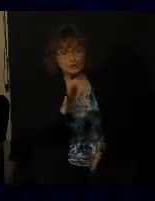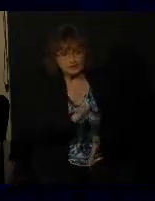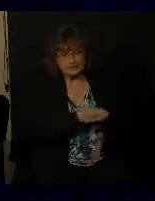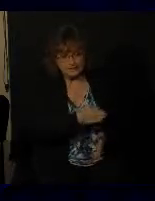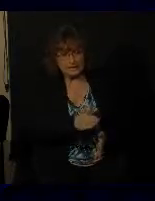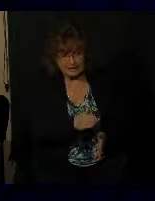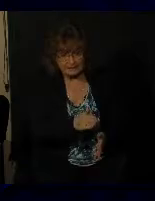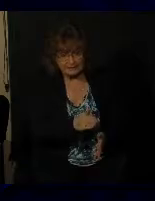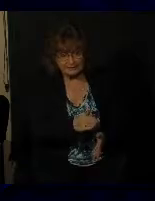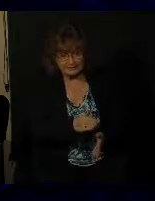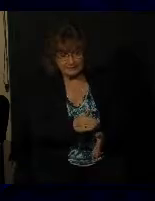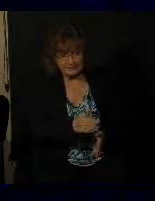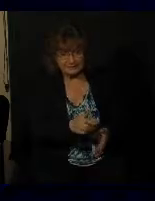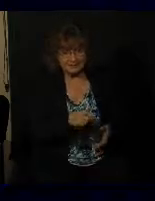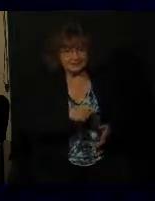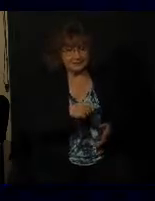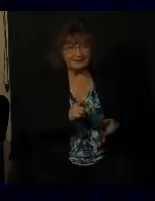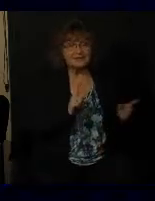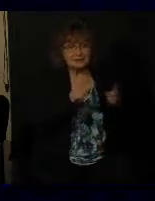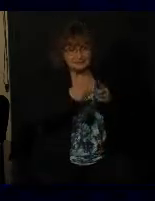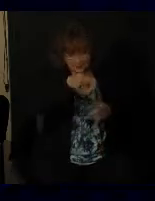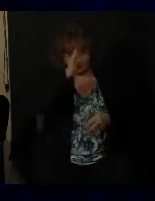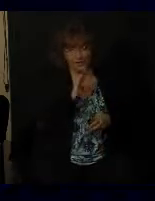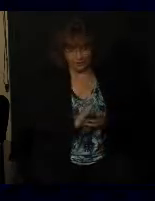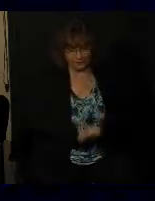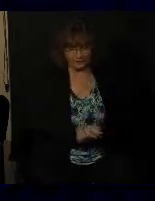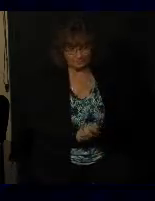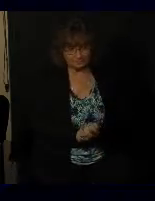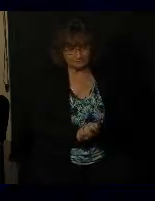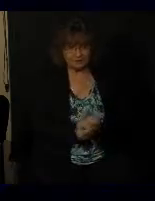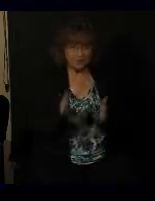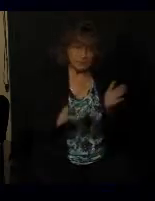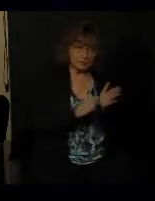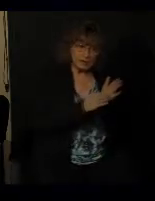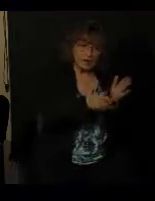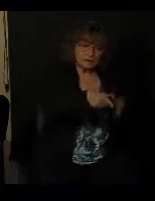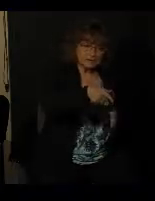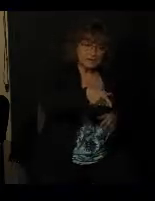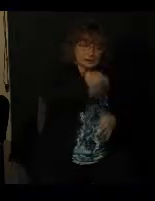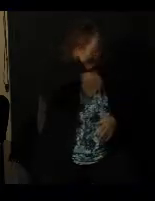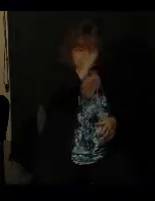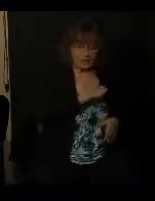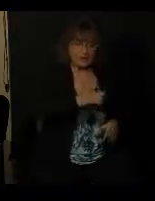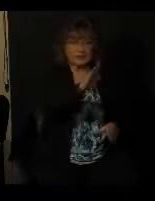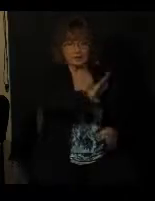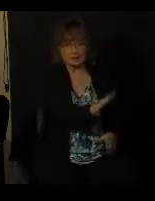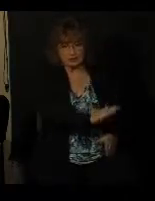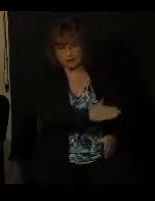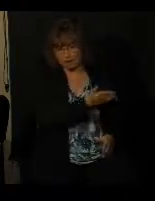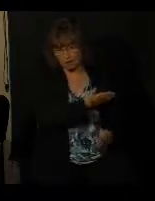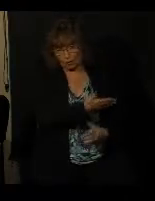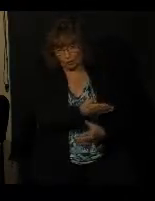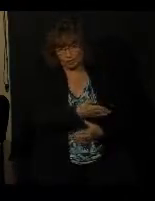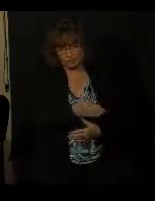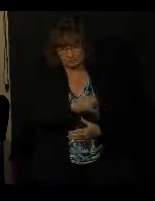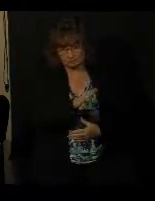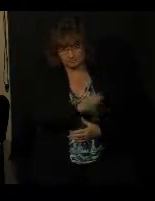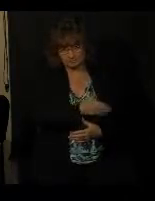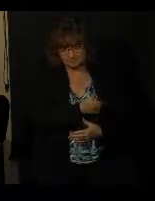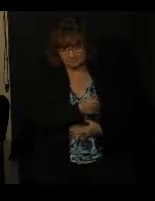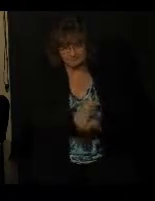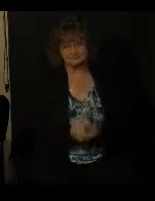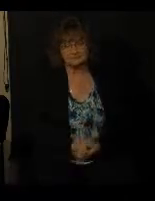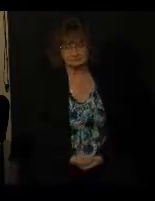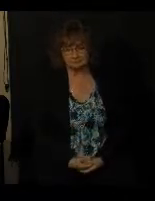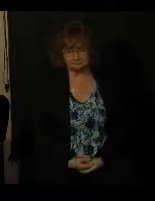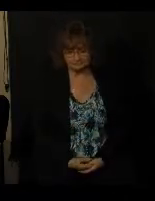verses in those three passages that I just read in chapter 44, 45, and 46, if I counted right? And do you know that nearly